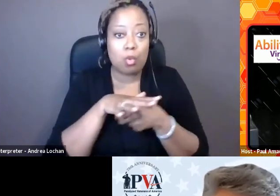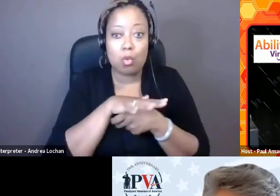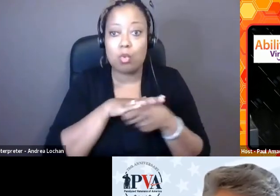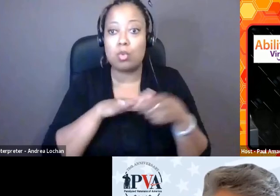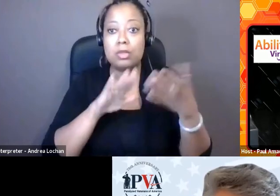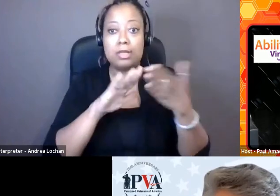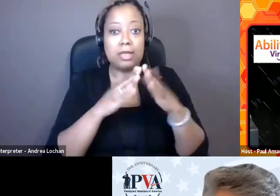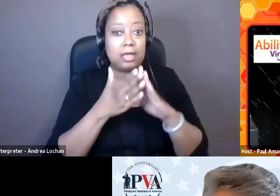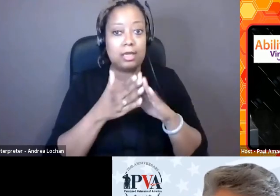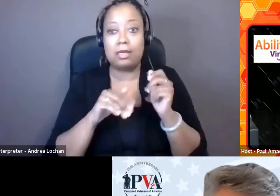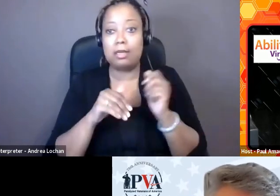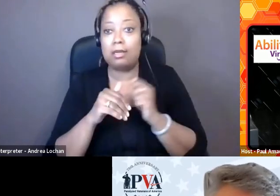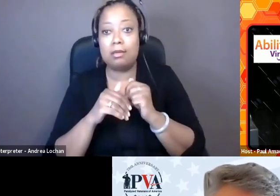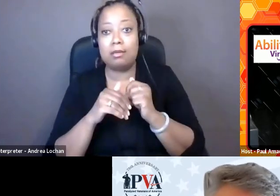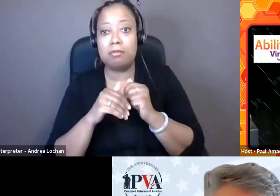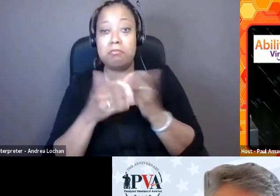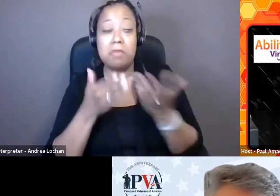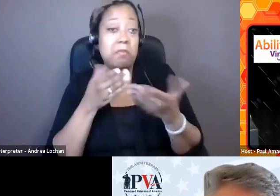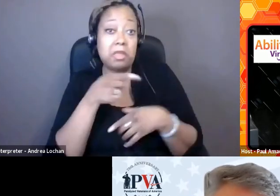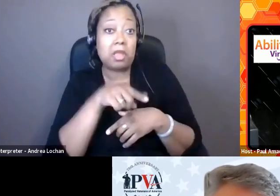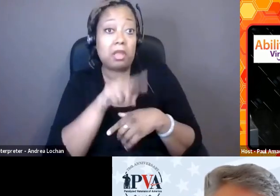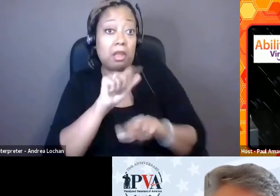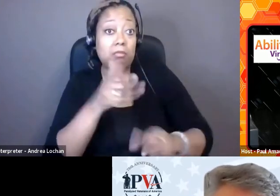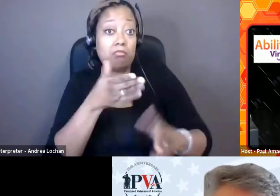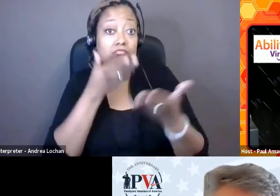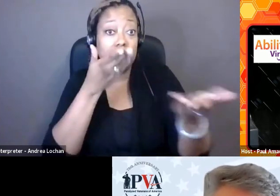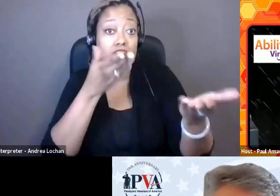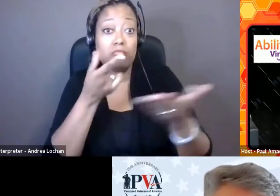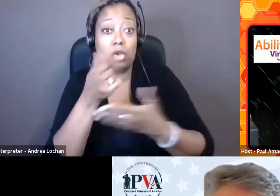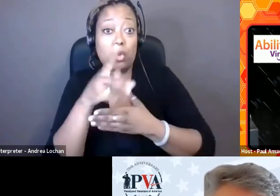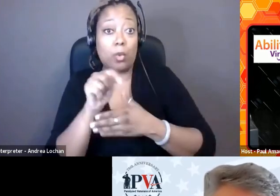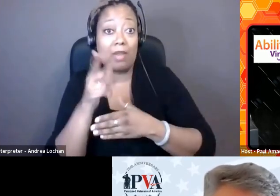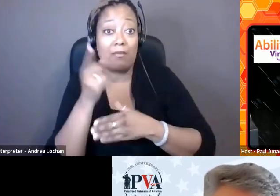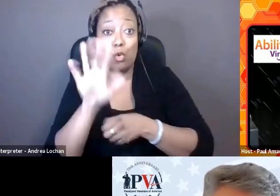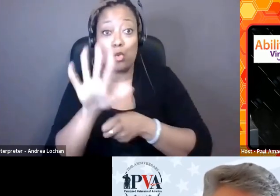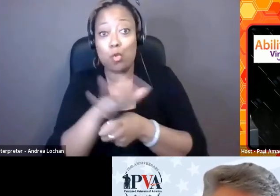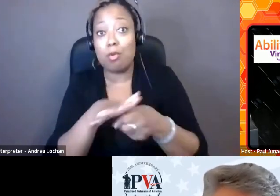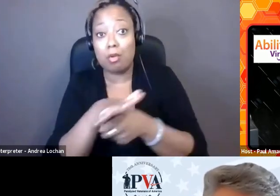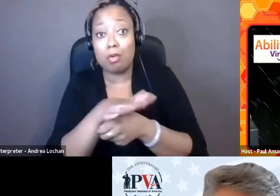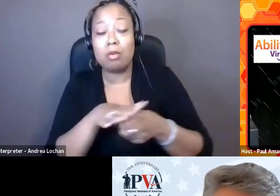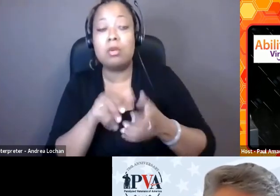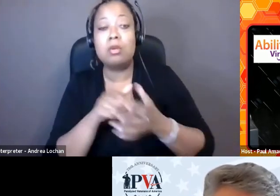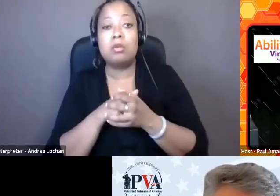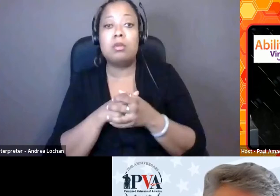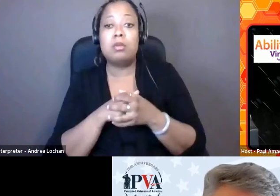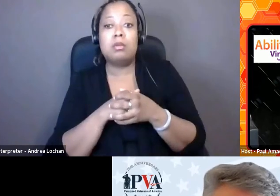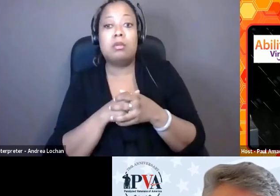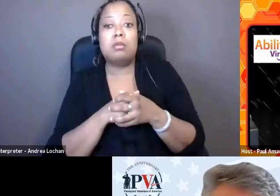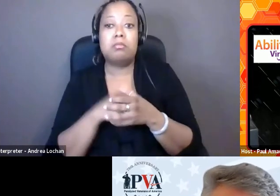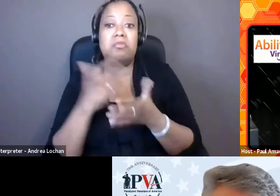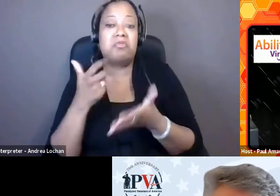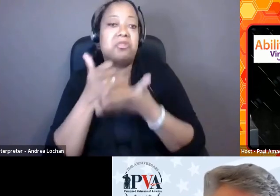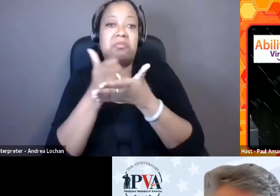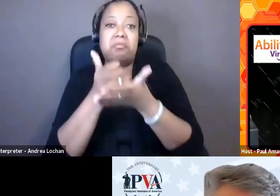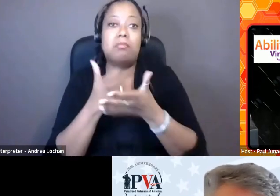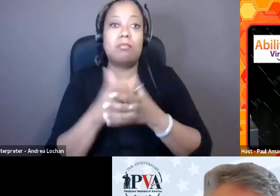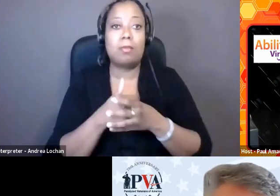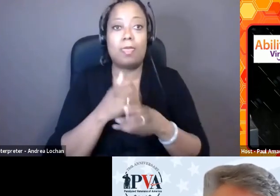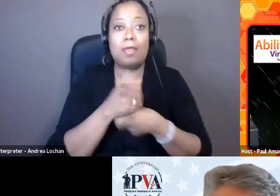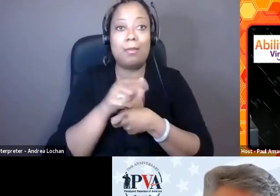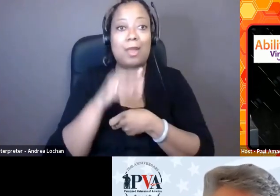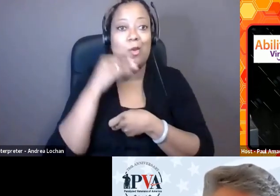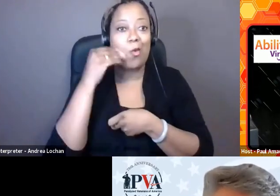a grant that they can provide in your area directly to assist you with making your home more